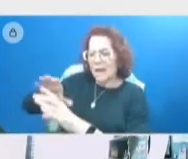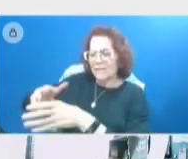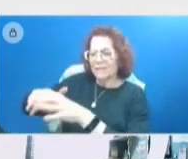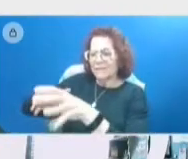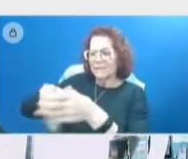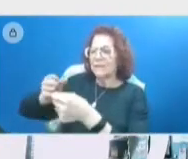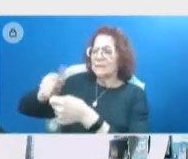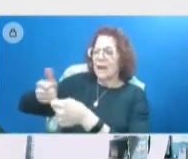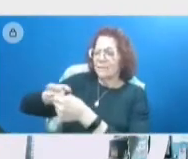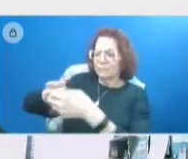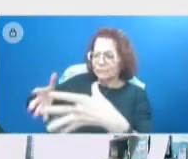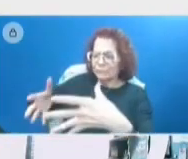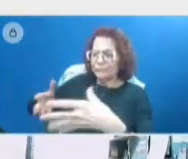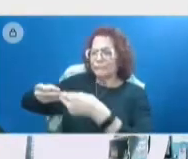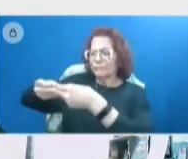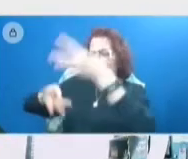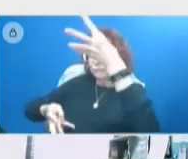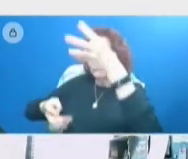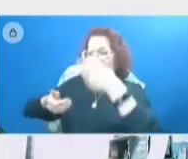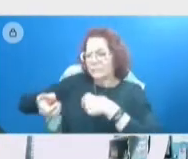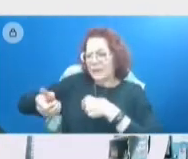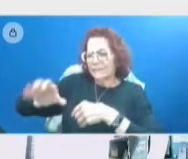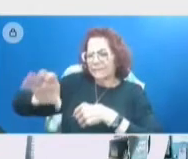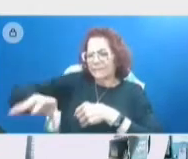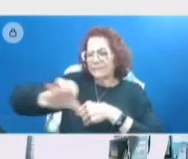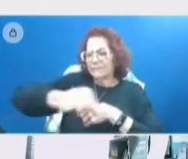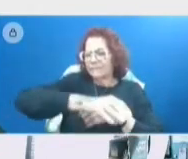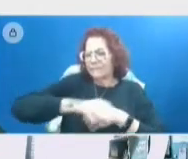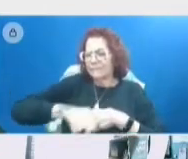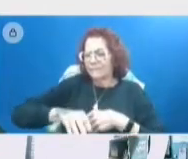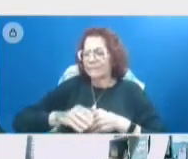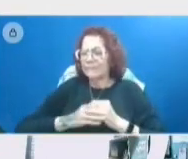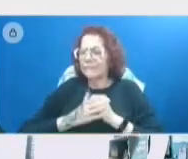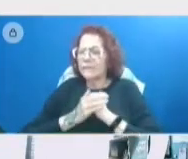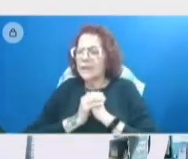York City Board CFB site.